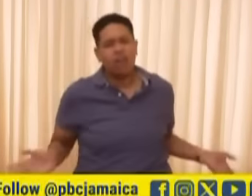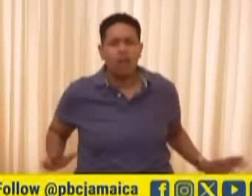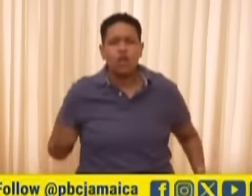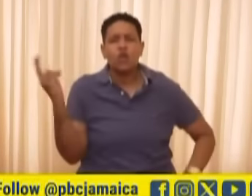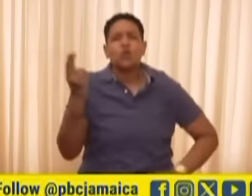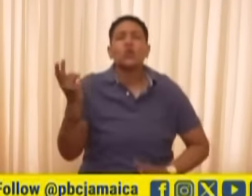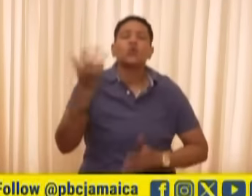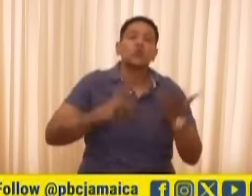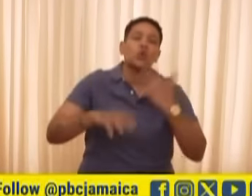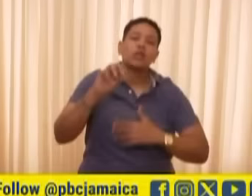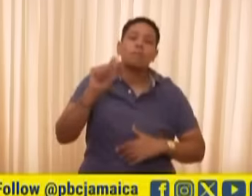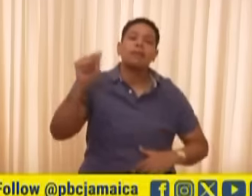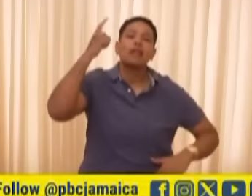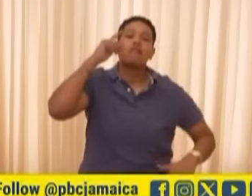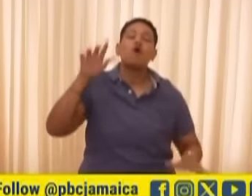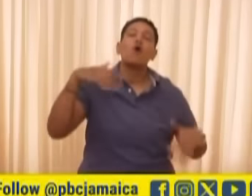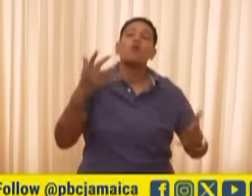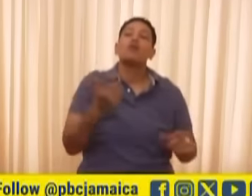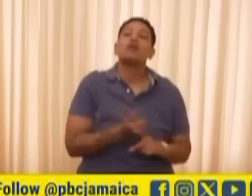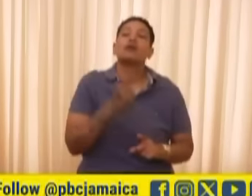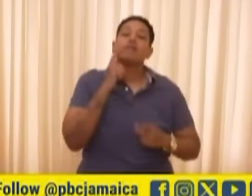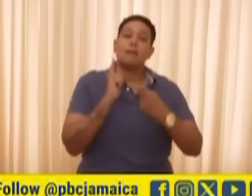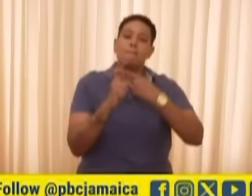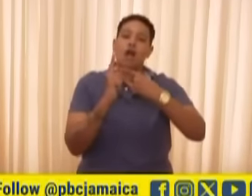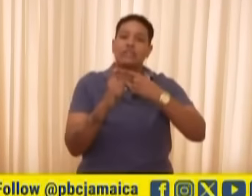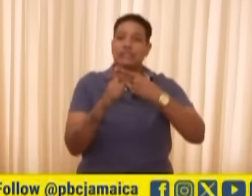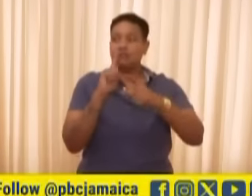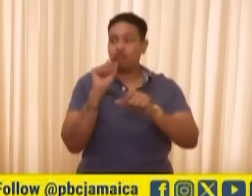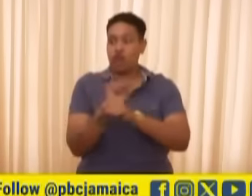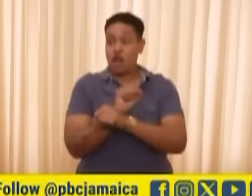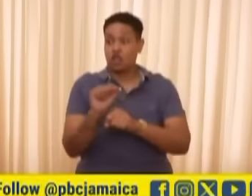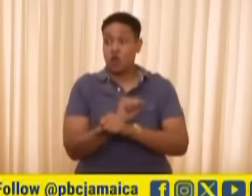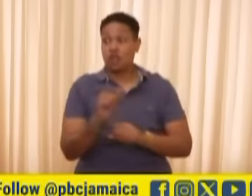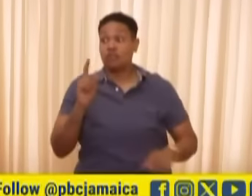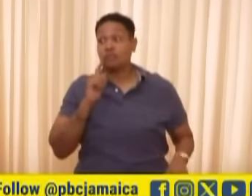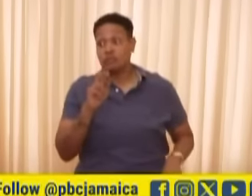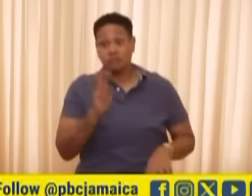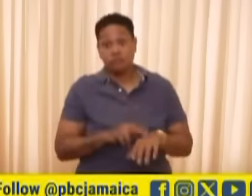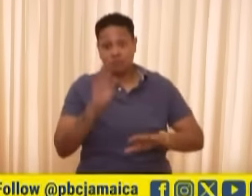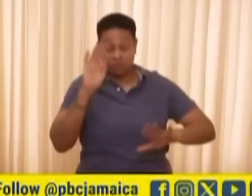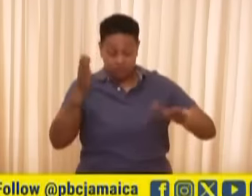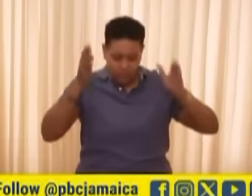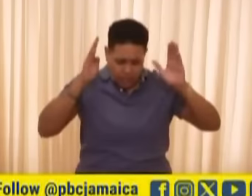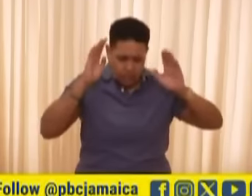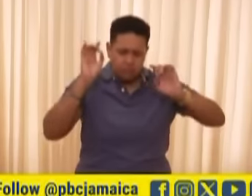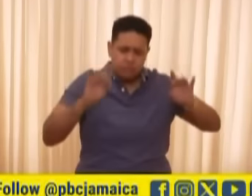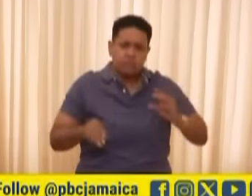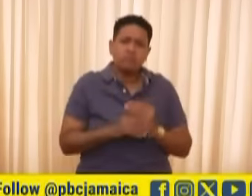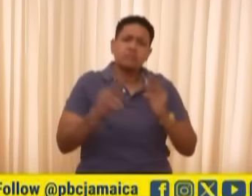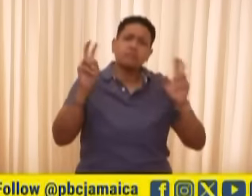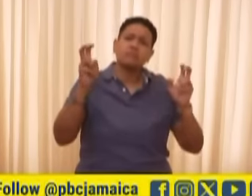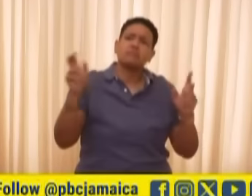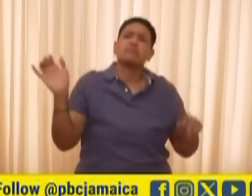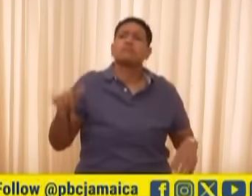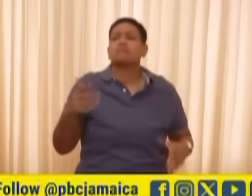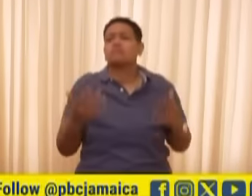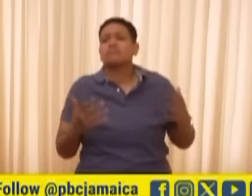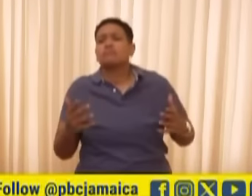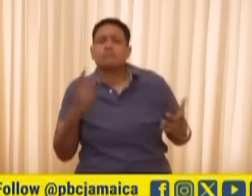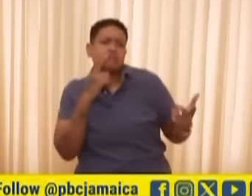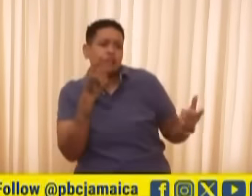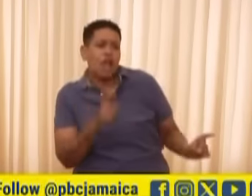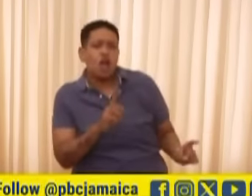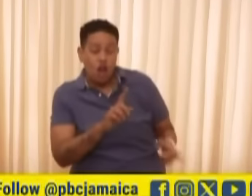the media for the positive reassurance. Of course, bring to attention issues that may